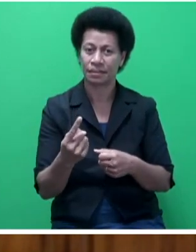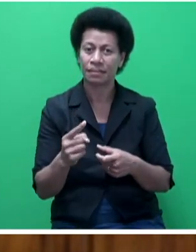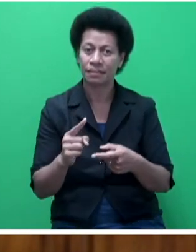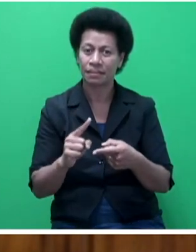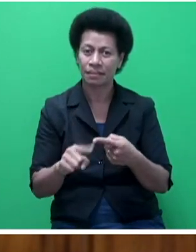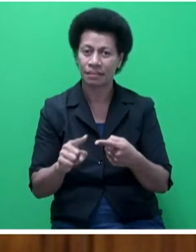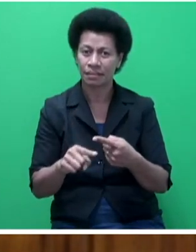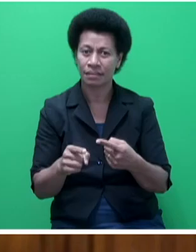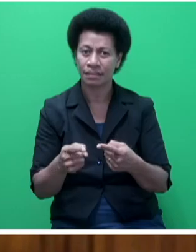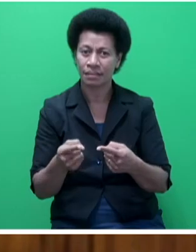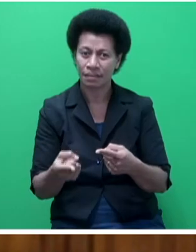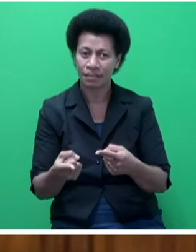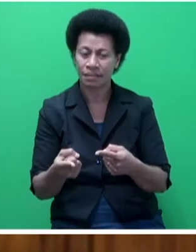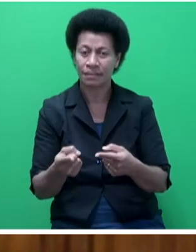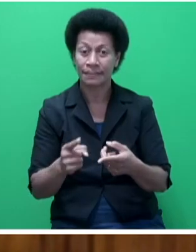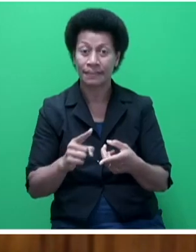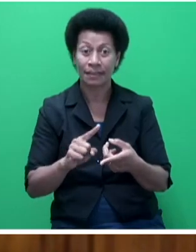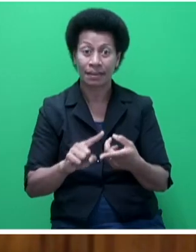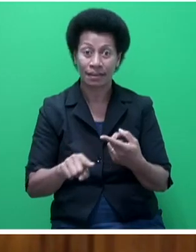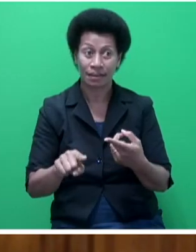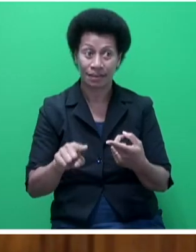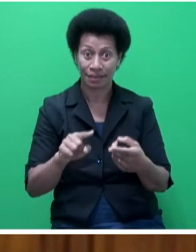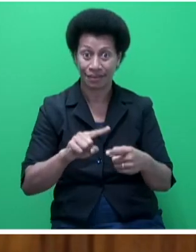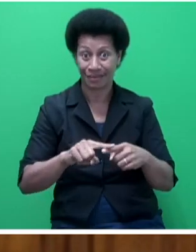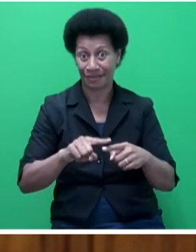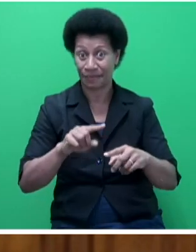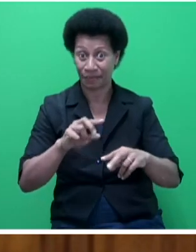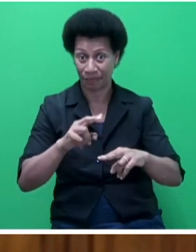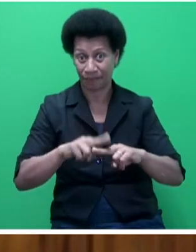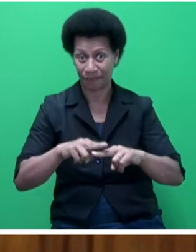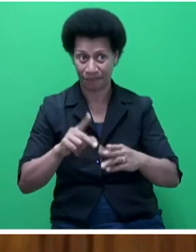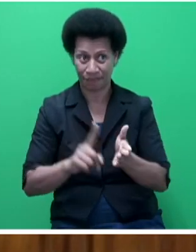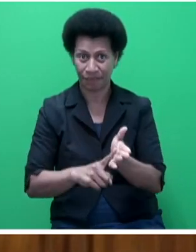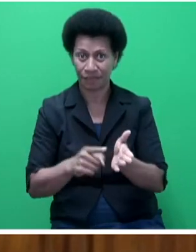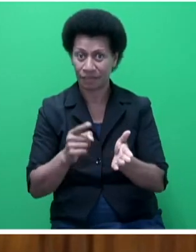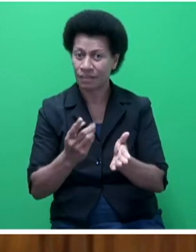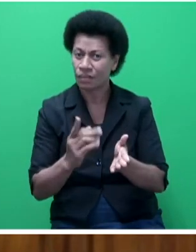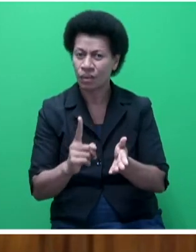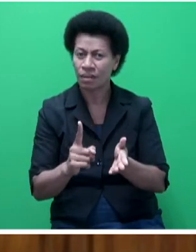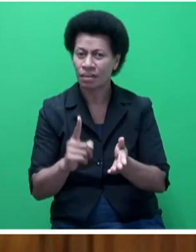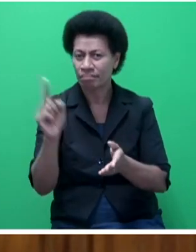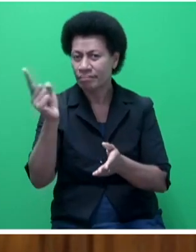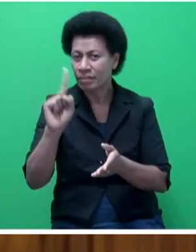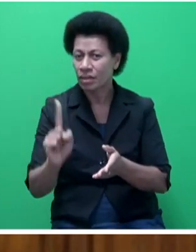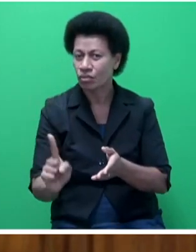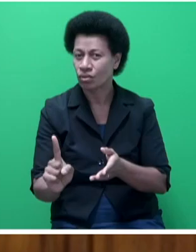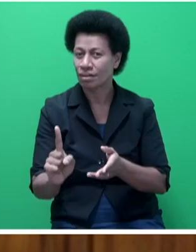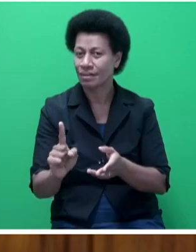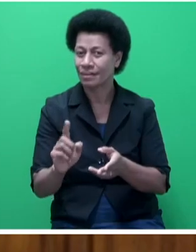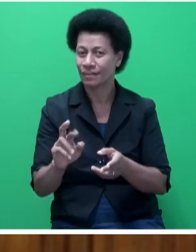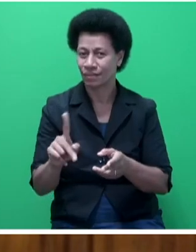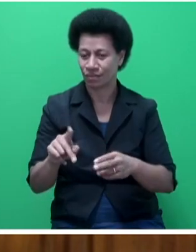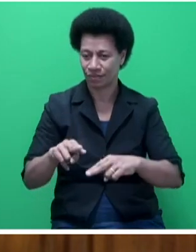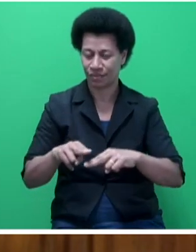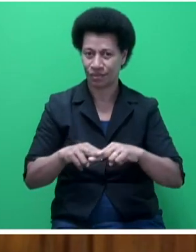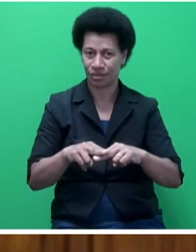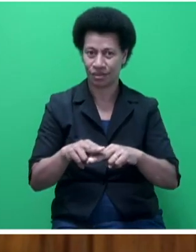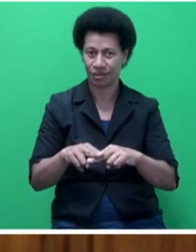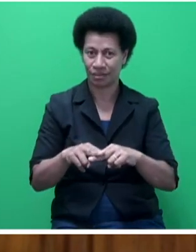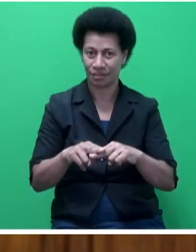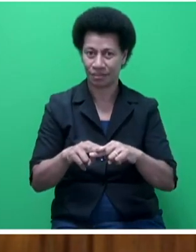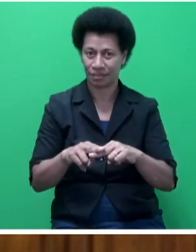sector. The government has spent substantial amounts of money to provide electricity to the people of this nation. The